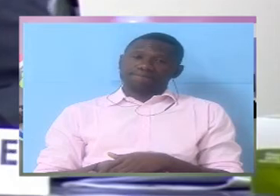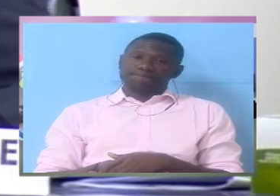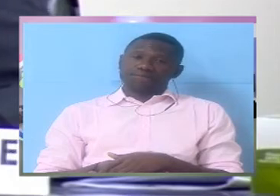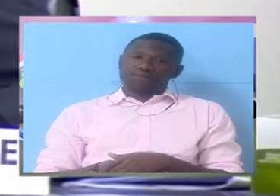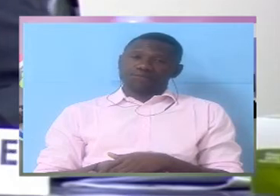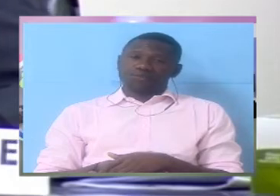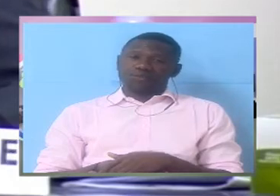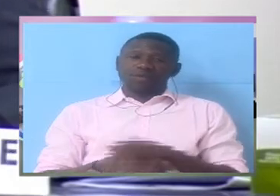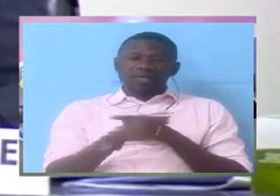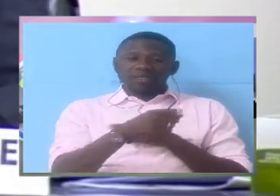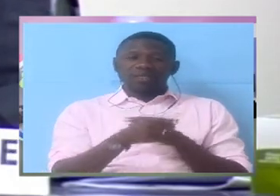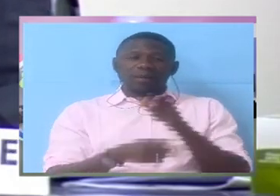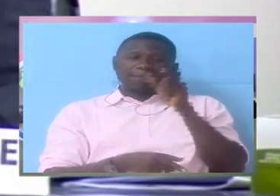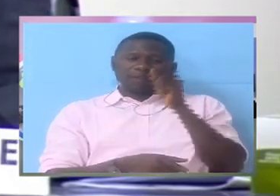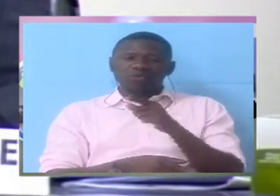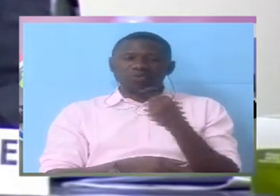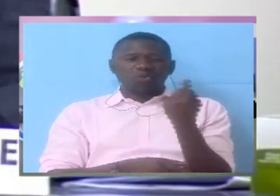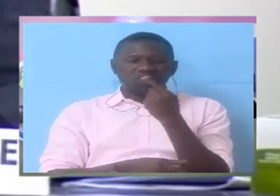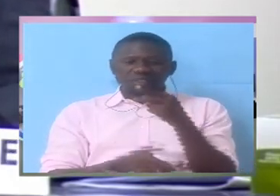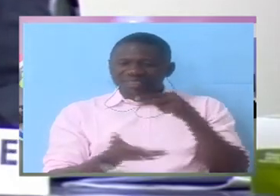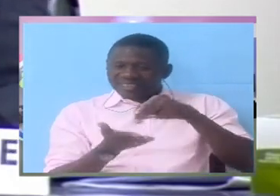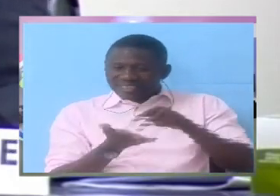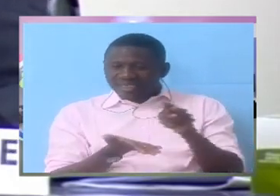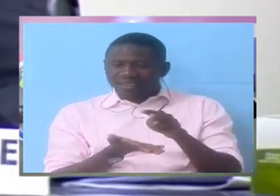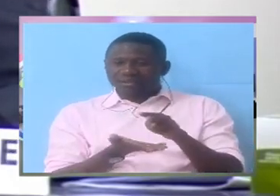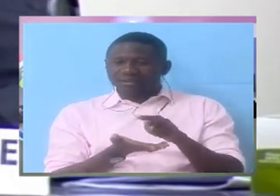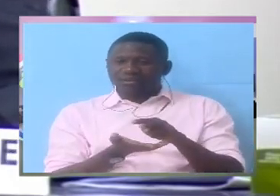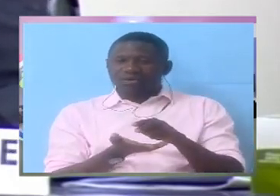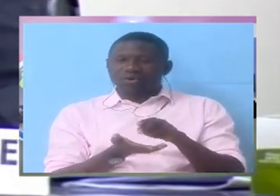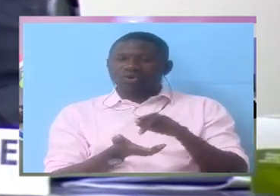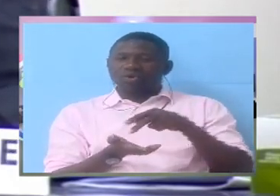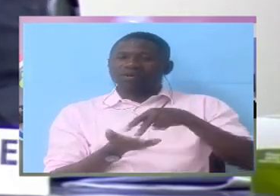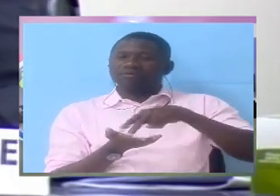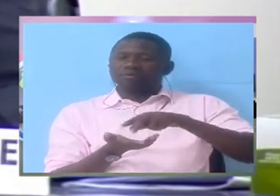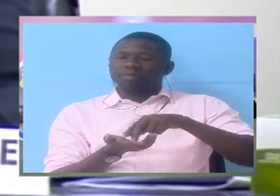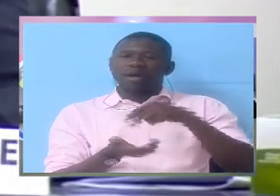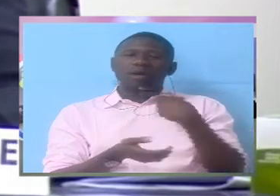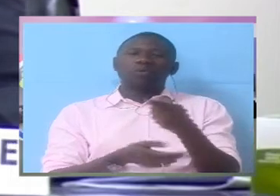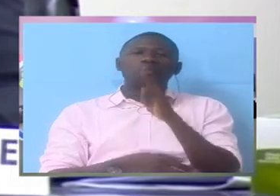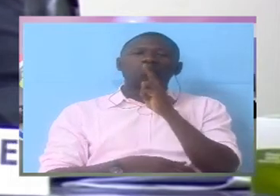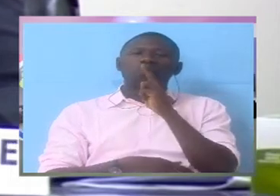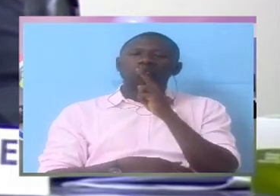this guy was just kicked on the foot by Daba.